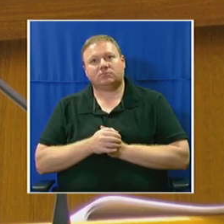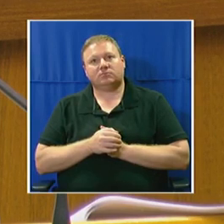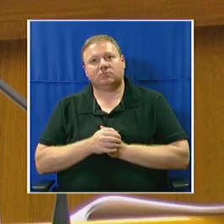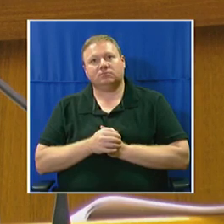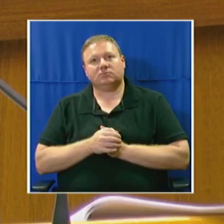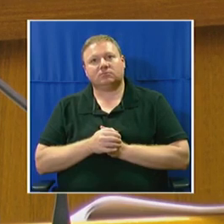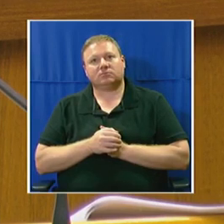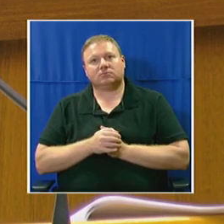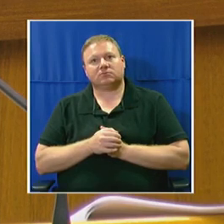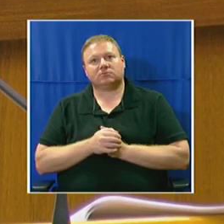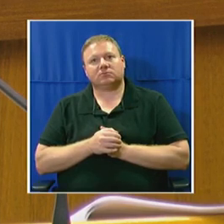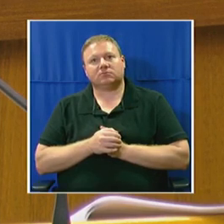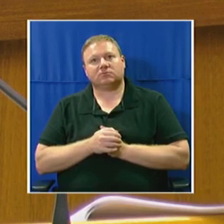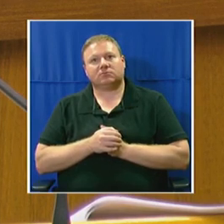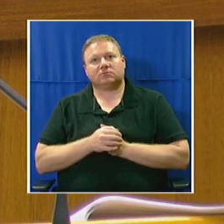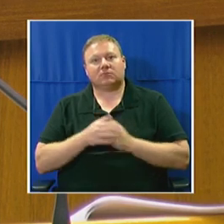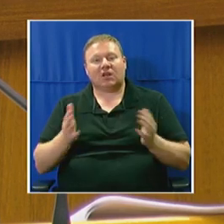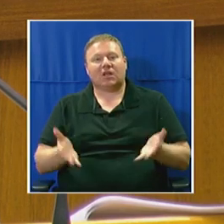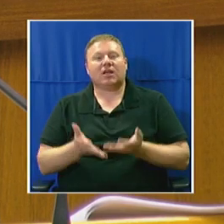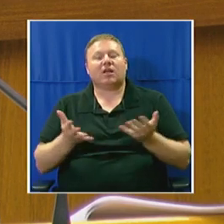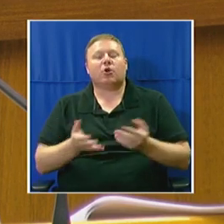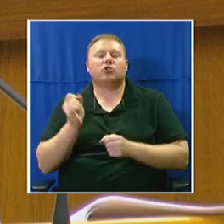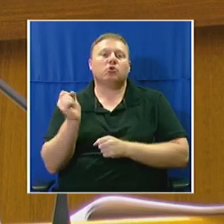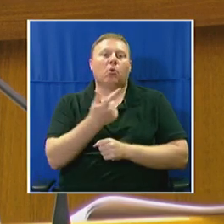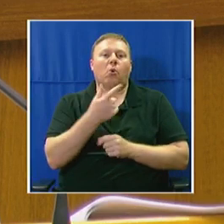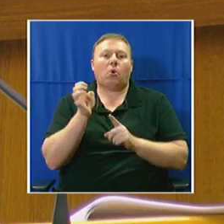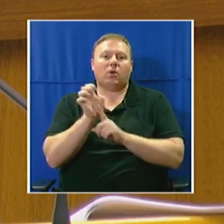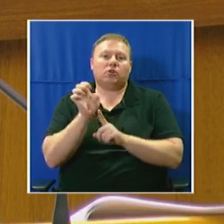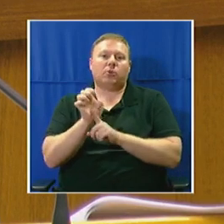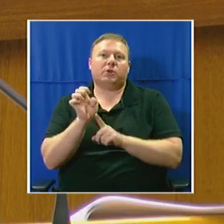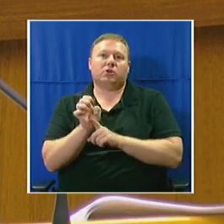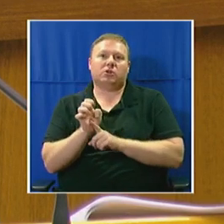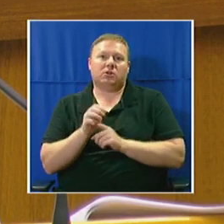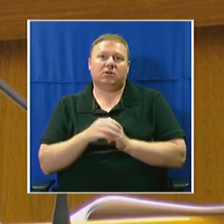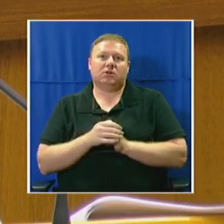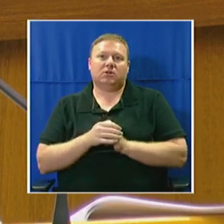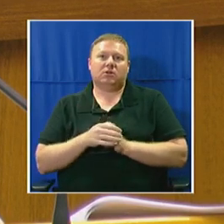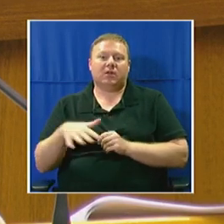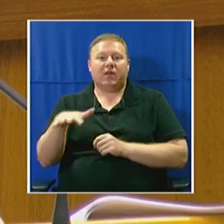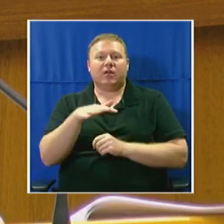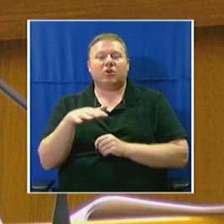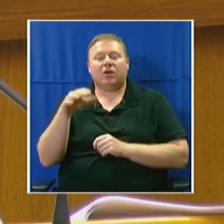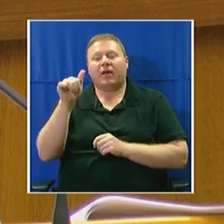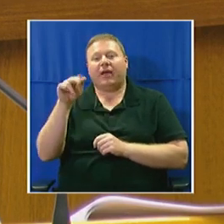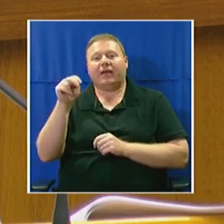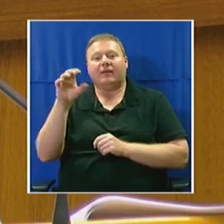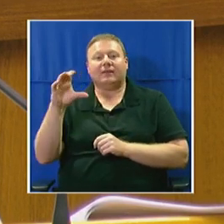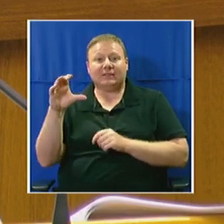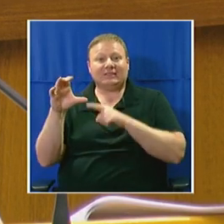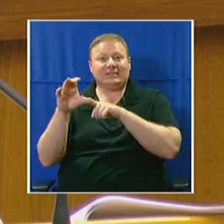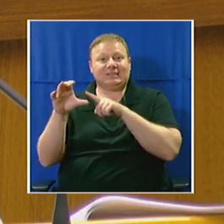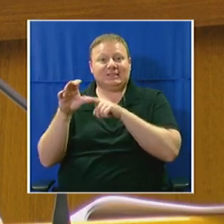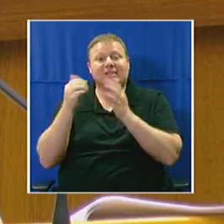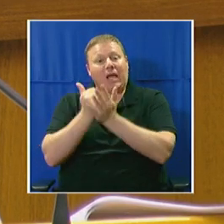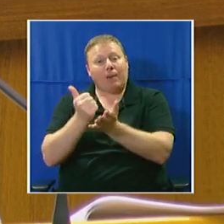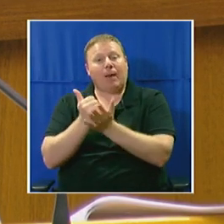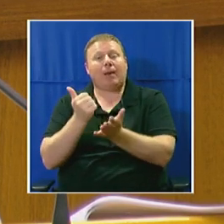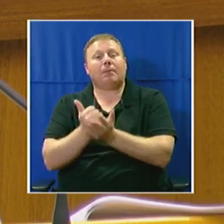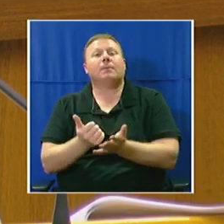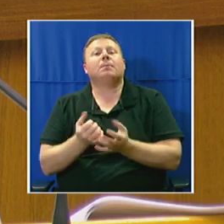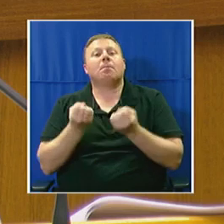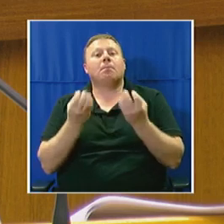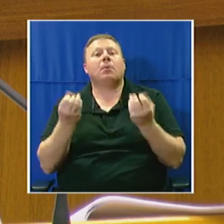all forms of Entrepreneurship one area in which the African National Congress have a greatest impact on